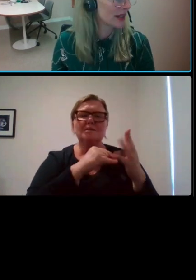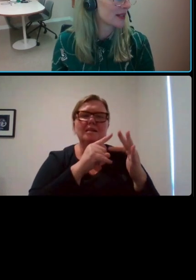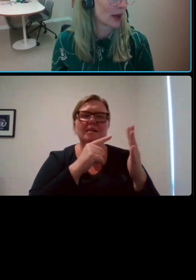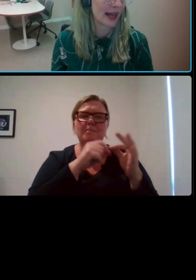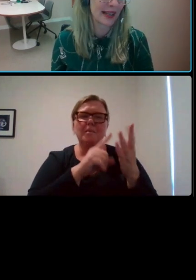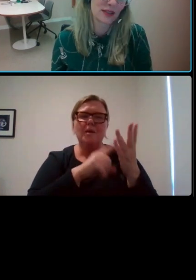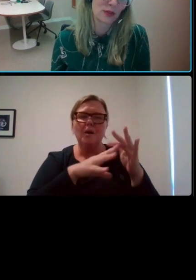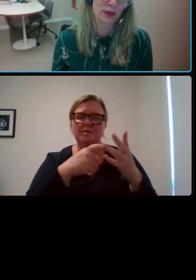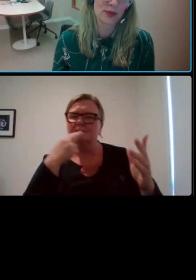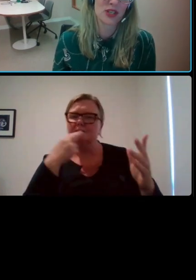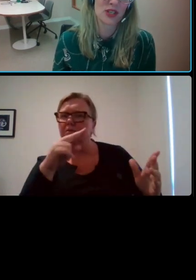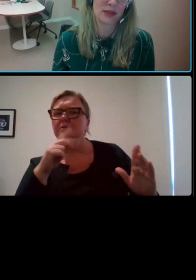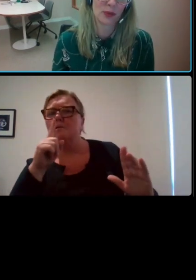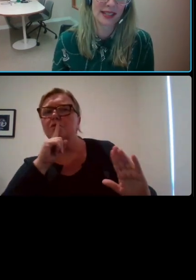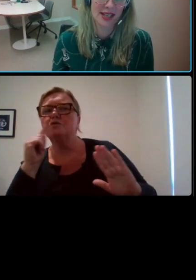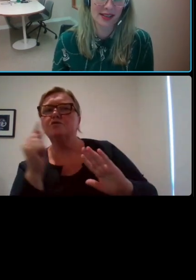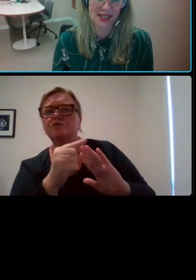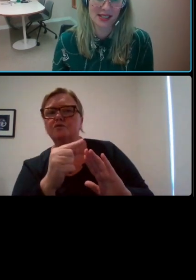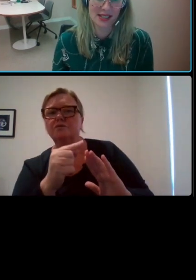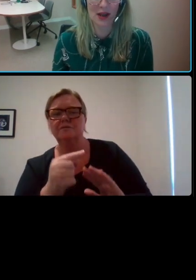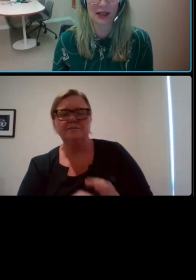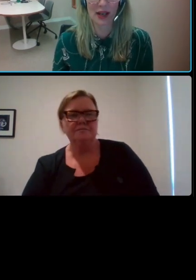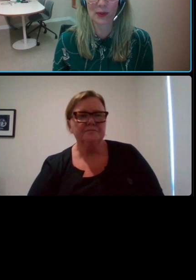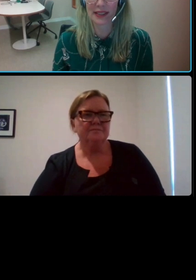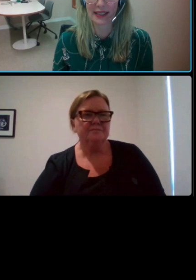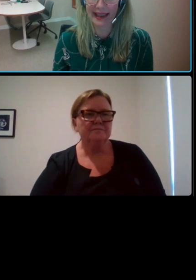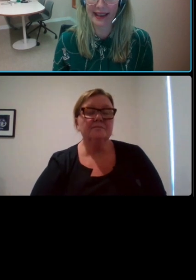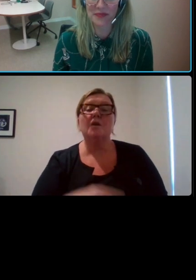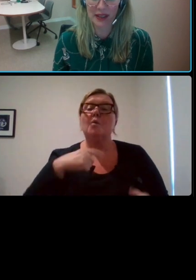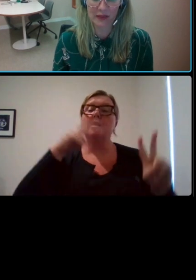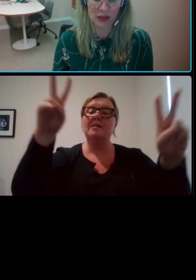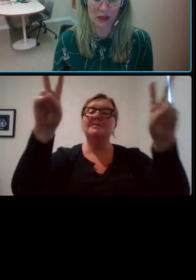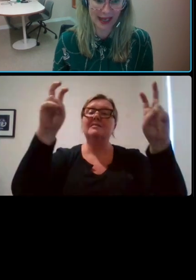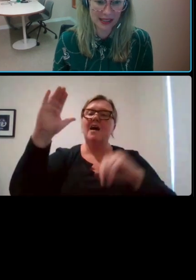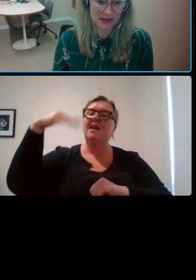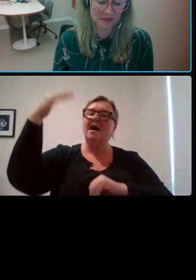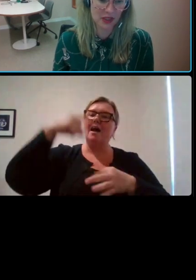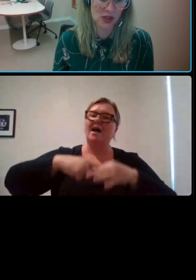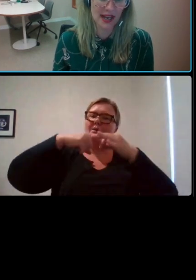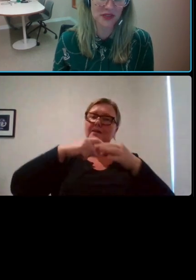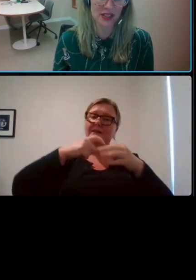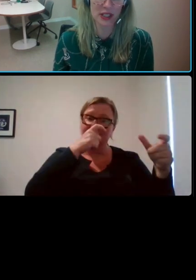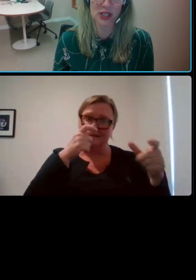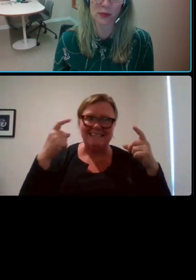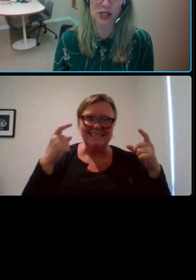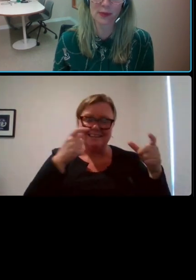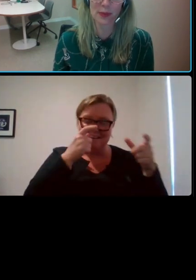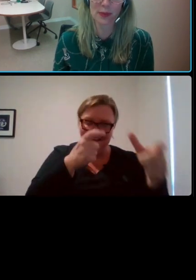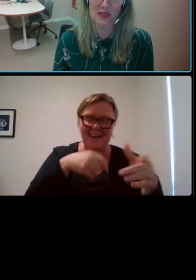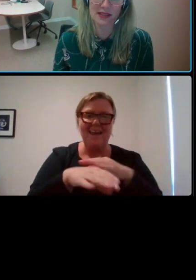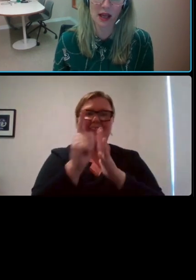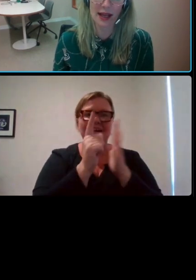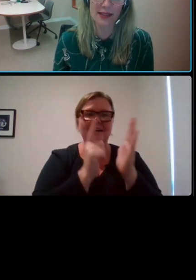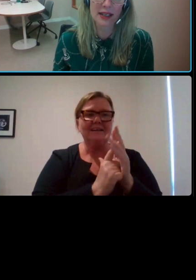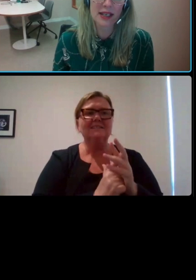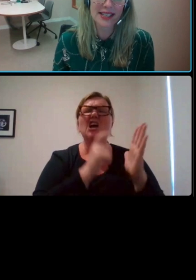As recommended by the Royal Commission, we intend to define high quality care in the new Act. The draft definition, which